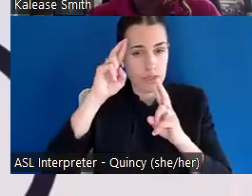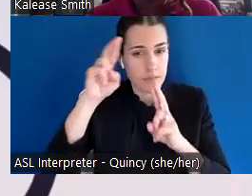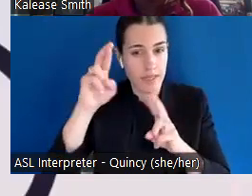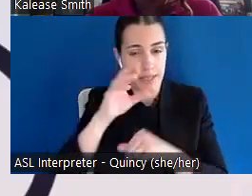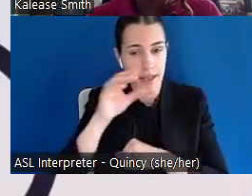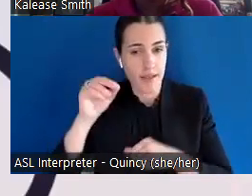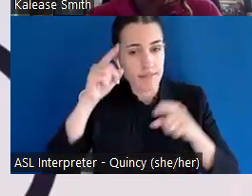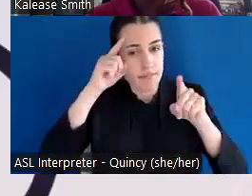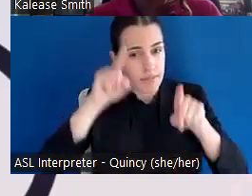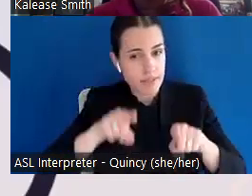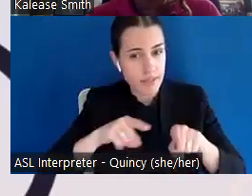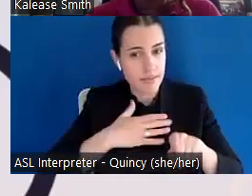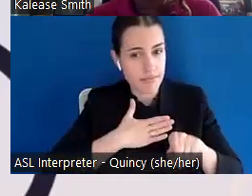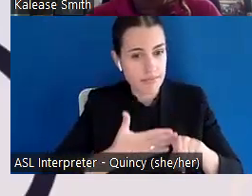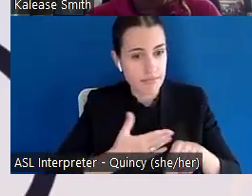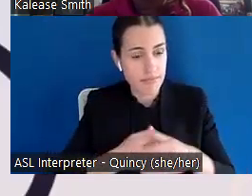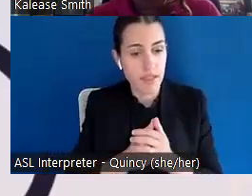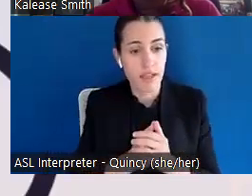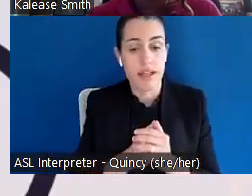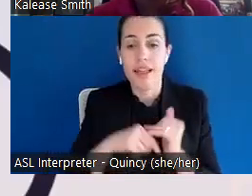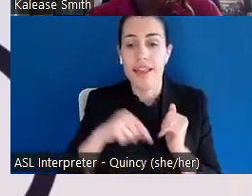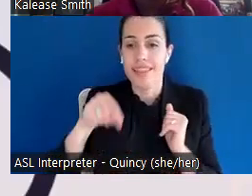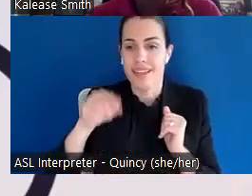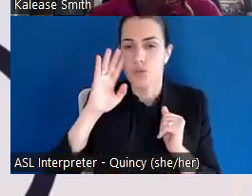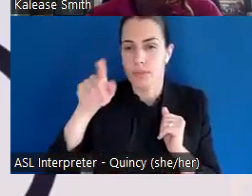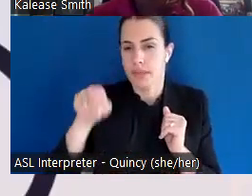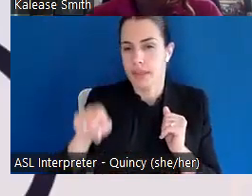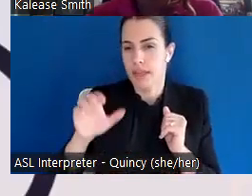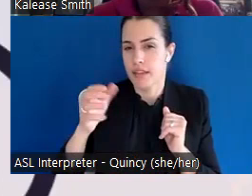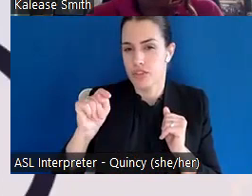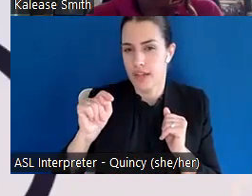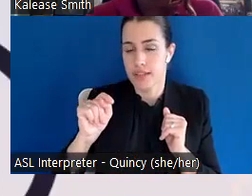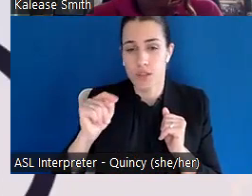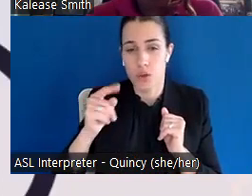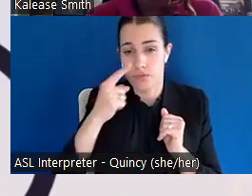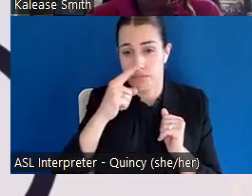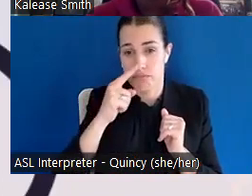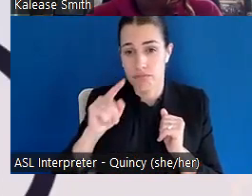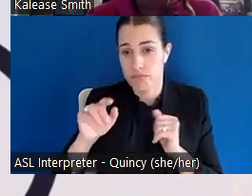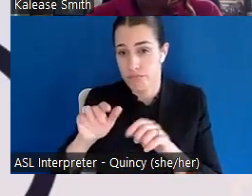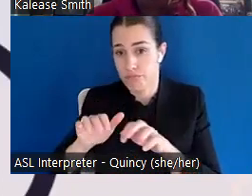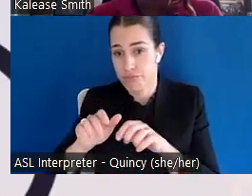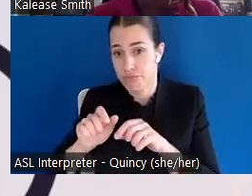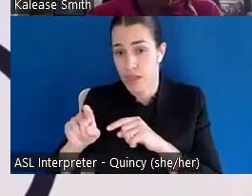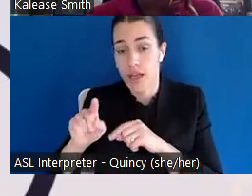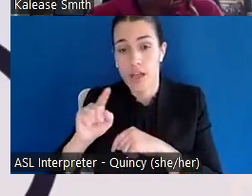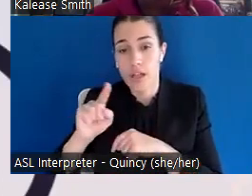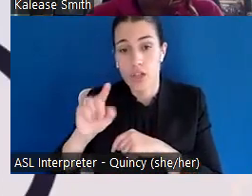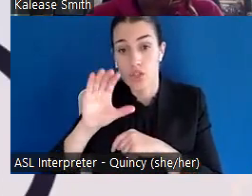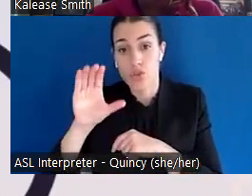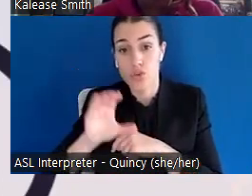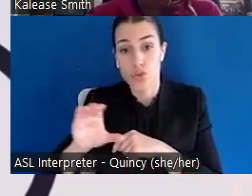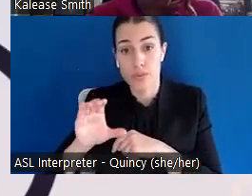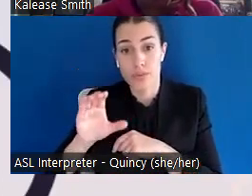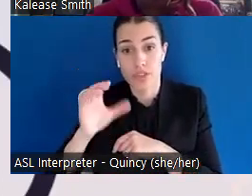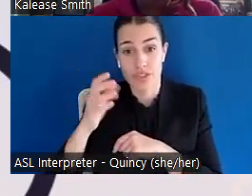So this is going to be what we do in the chat. So folks want to open the Zoom chat, make sure it's set to send to everyone,